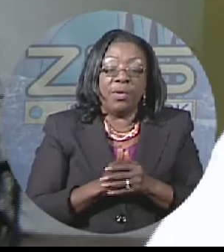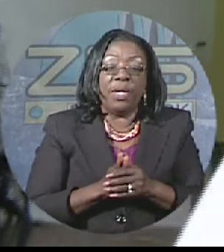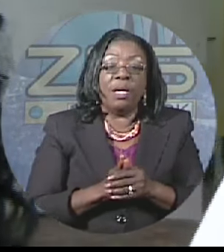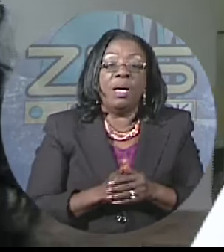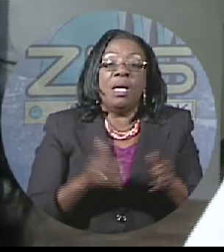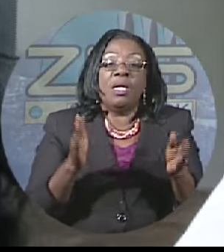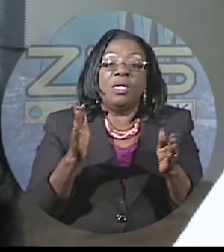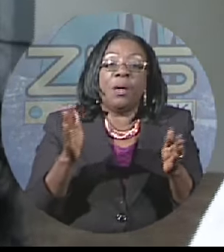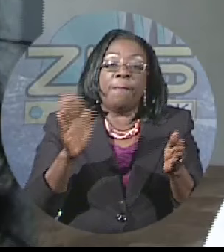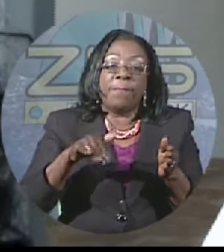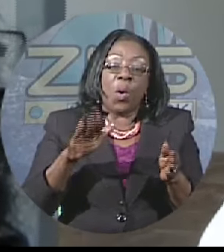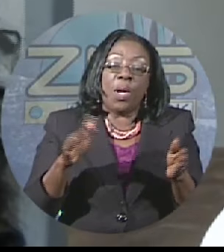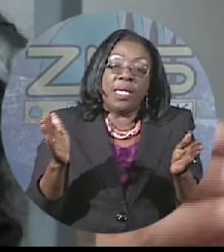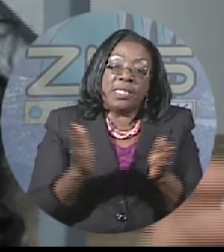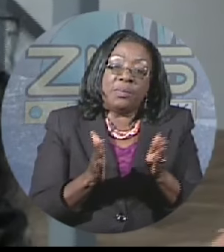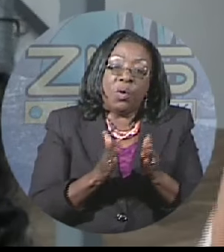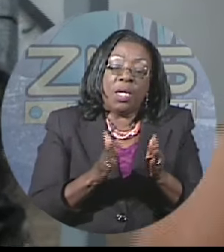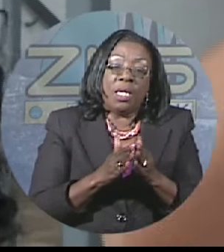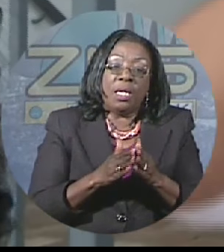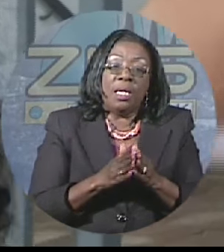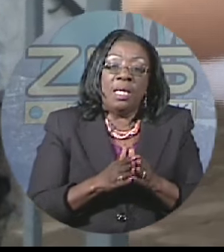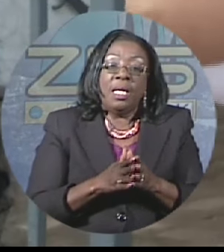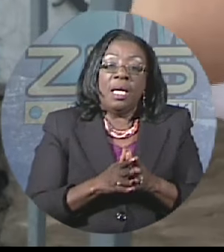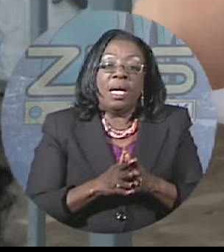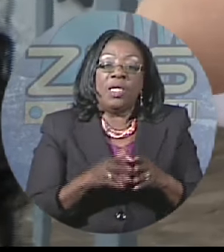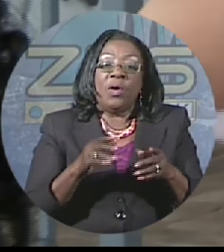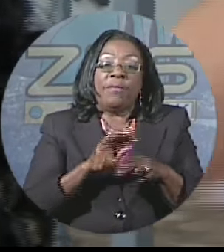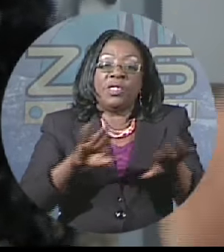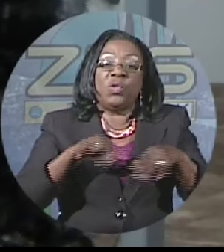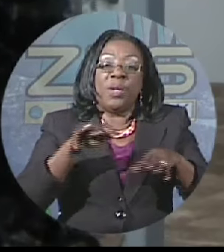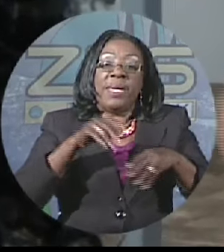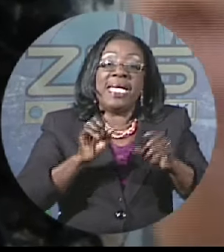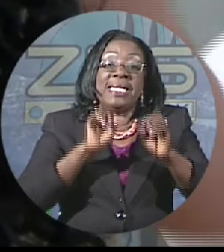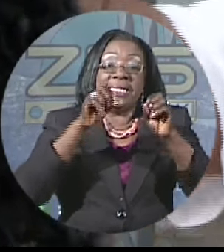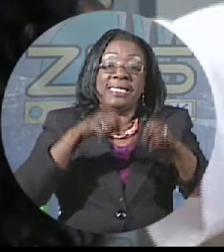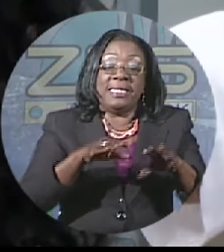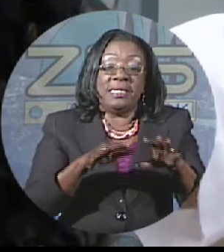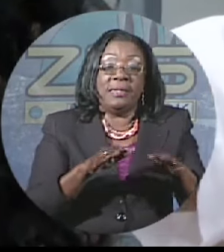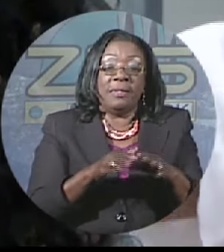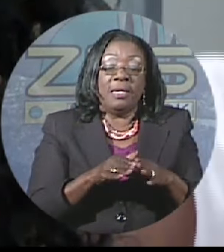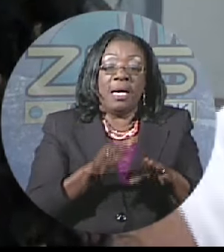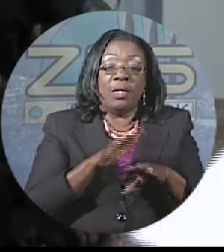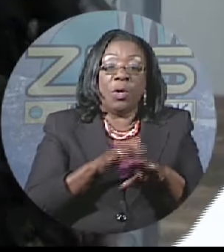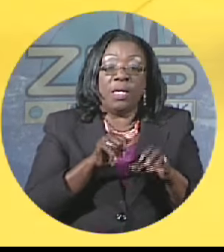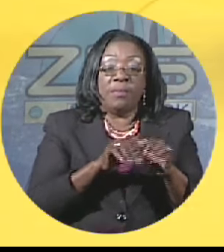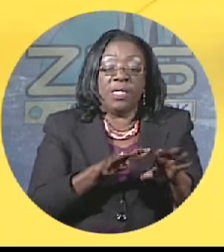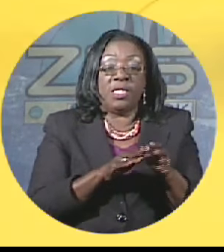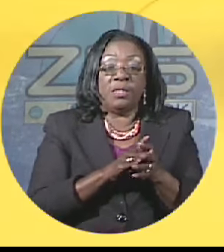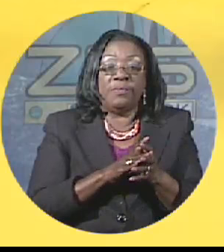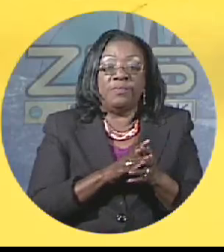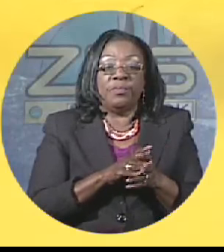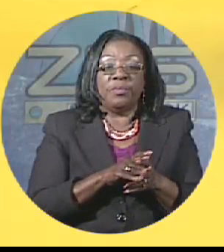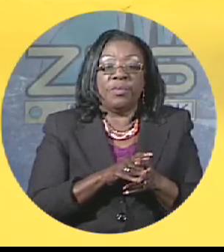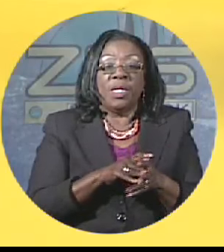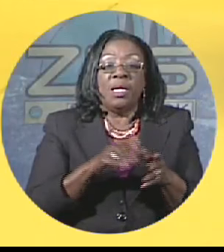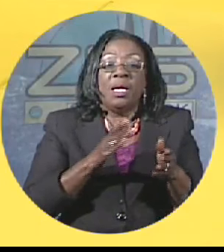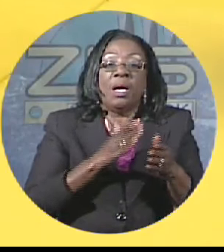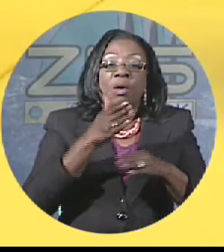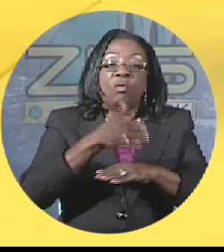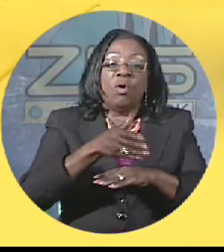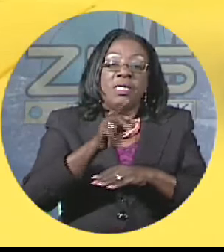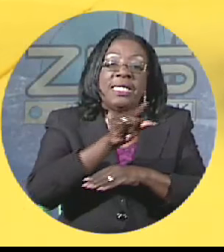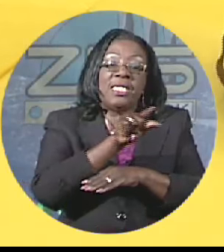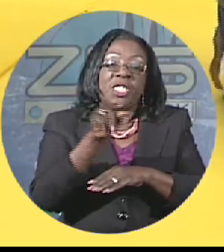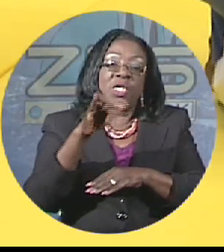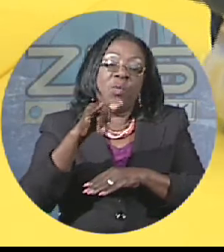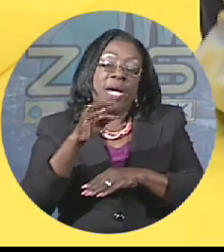goal is smaller than three field player plus one goalkeeper instead of 6 plus 1. Right across the road at the Kendall